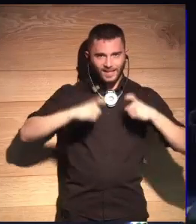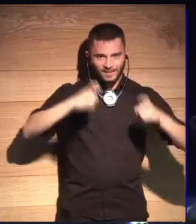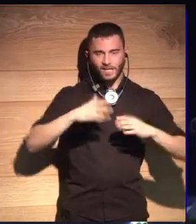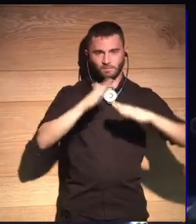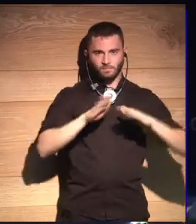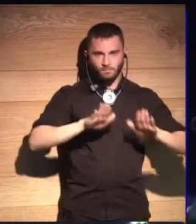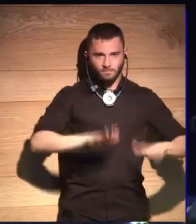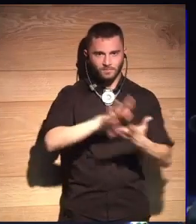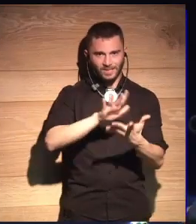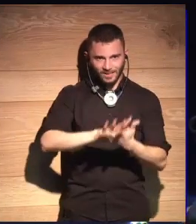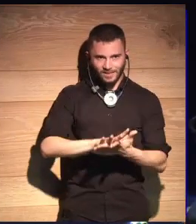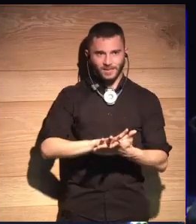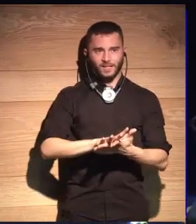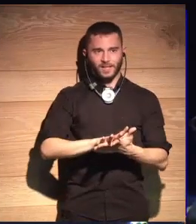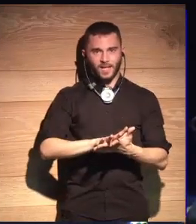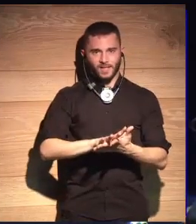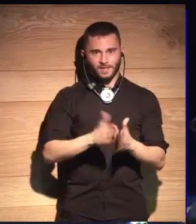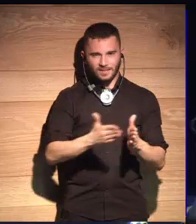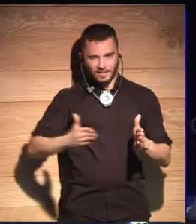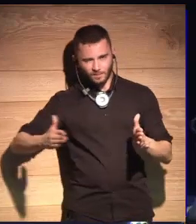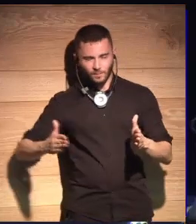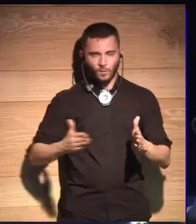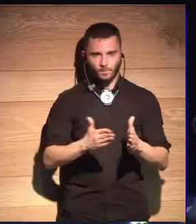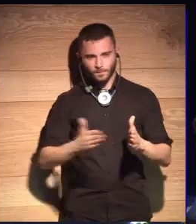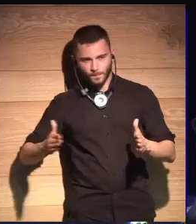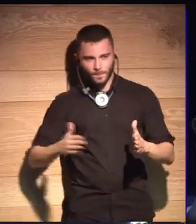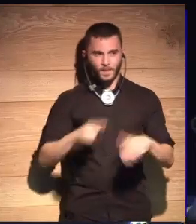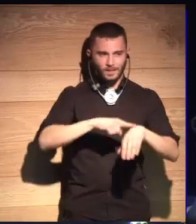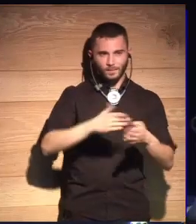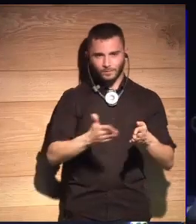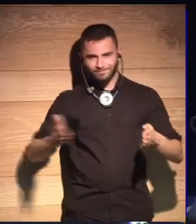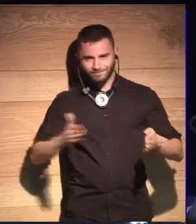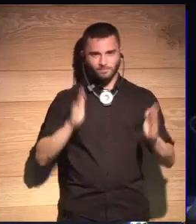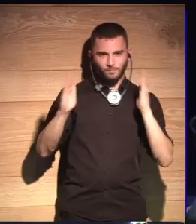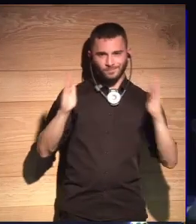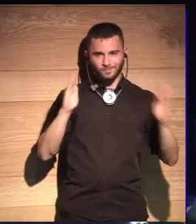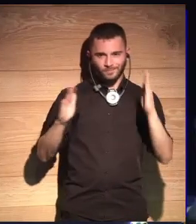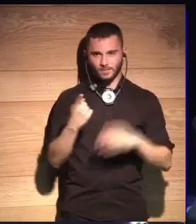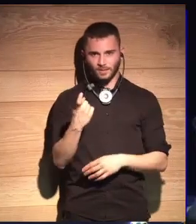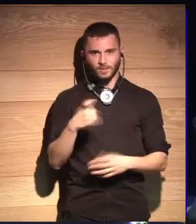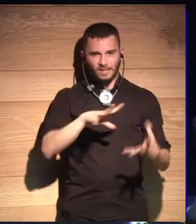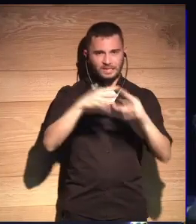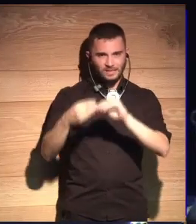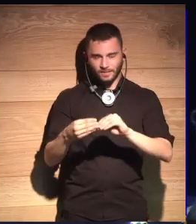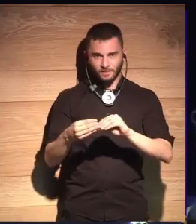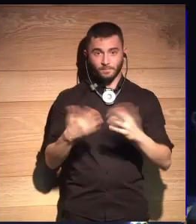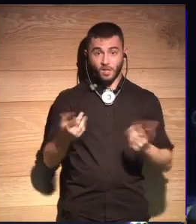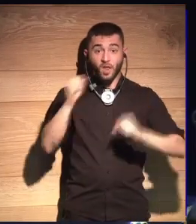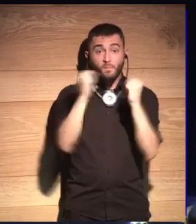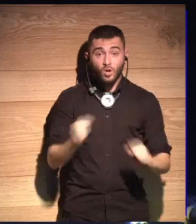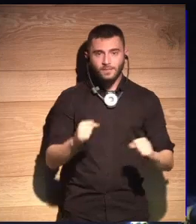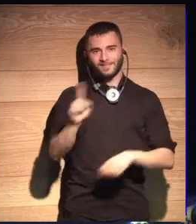need things which artificially insert delays into things. Like, and I mean, it's not impossible. I mean, we